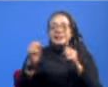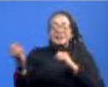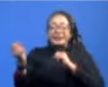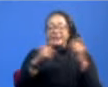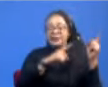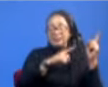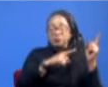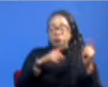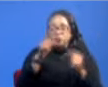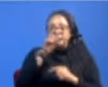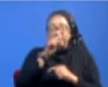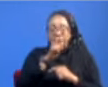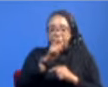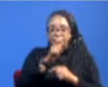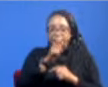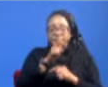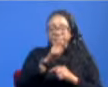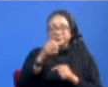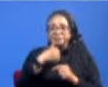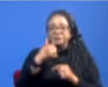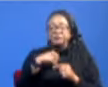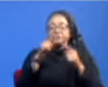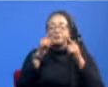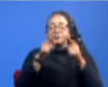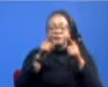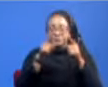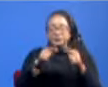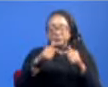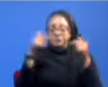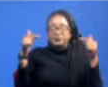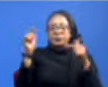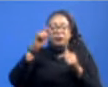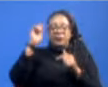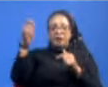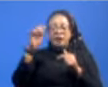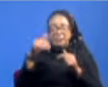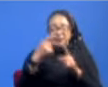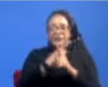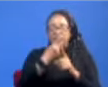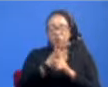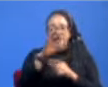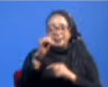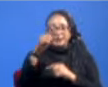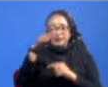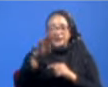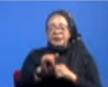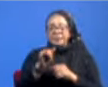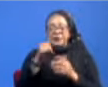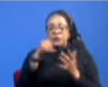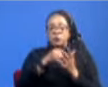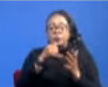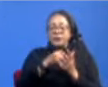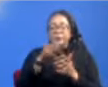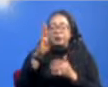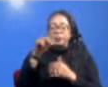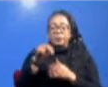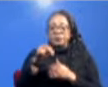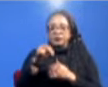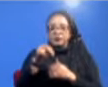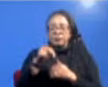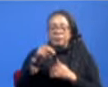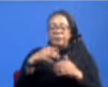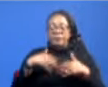Turkey, sparking condemnation against Kenya by several agencies, among them United Nations